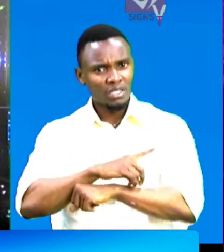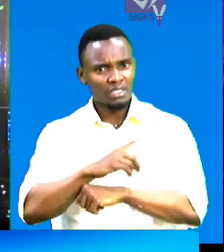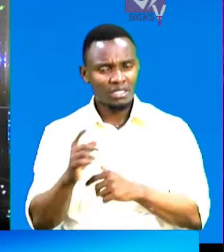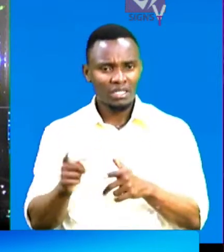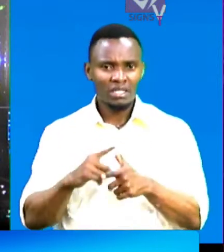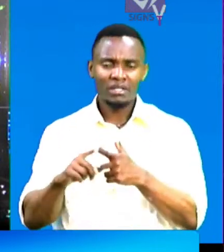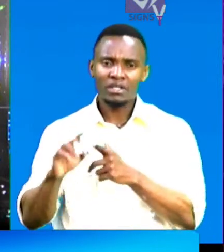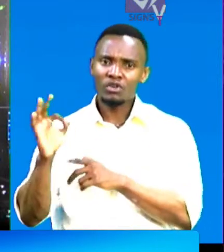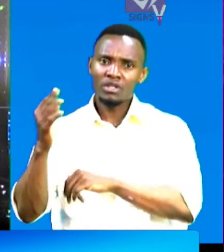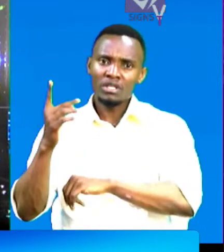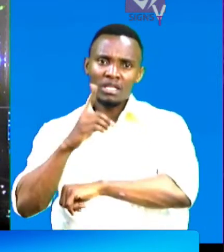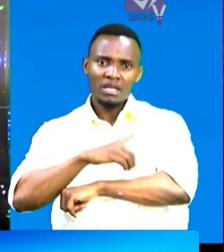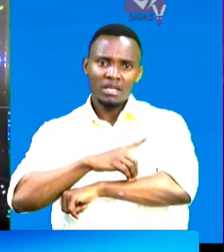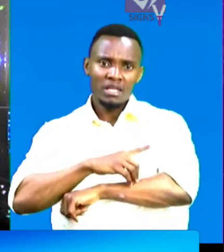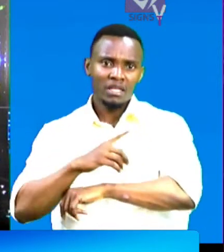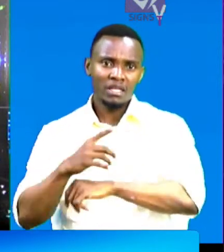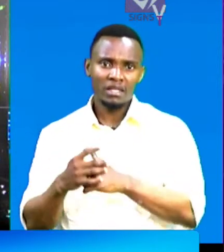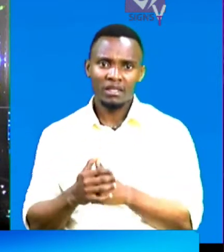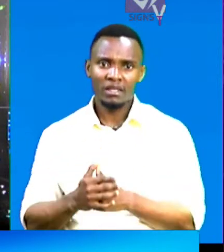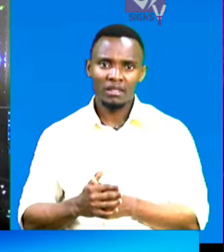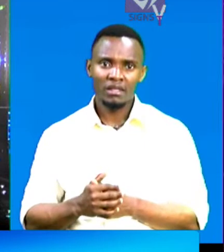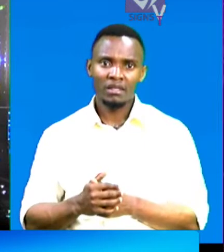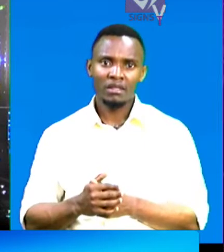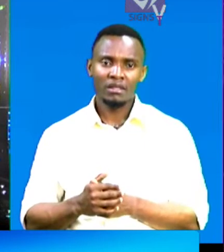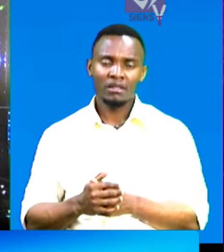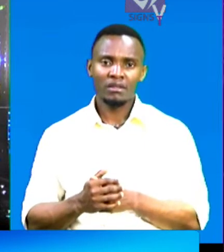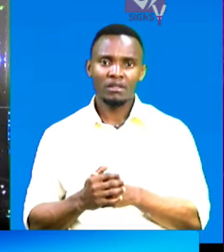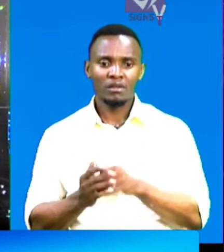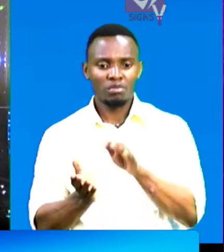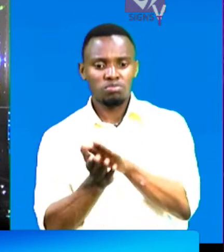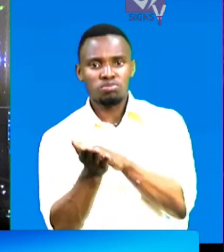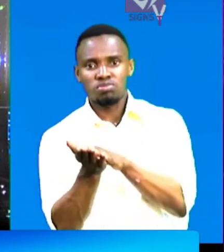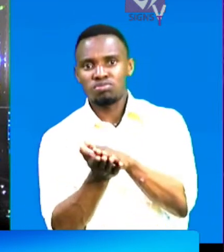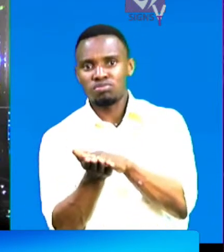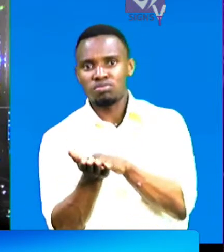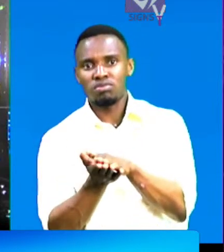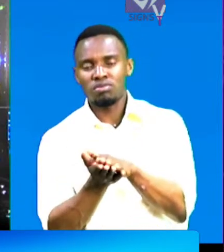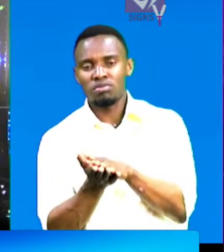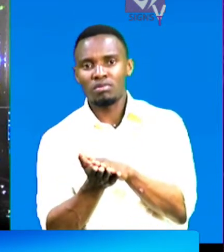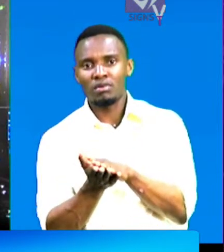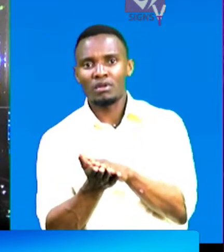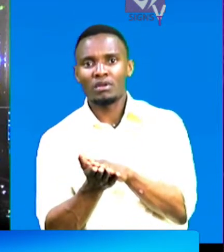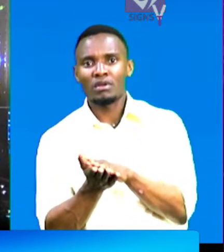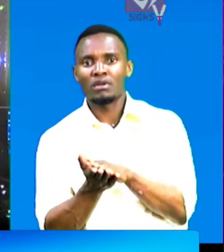on the third day the sole was